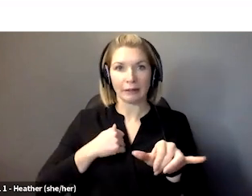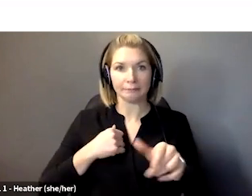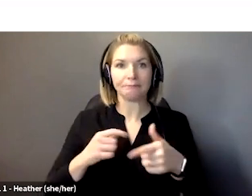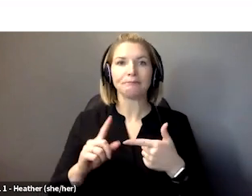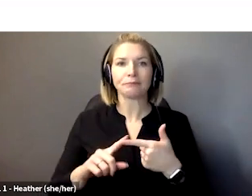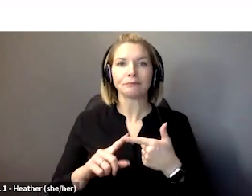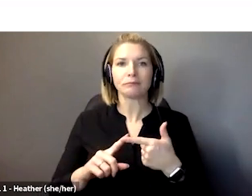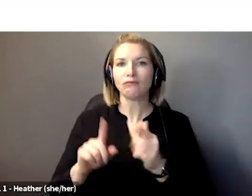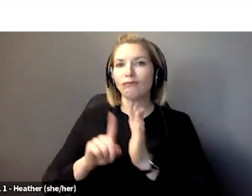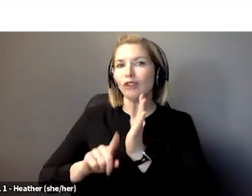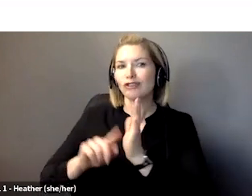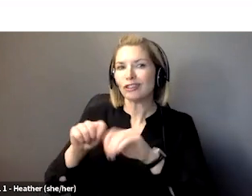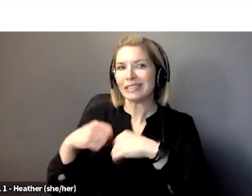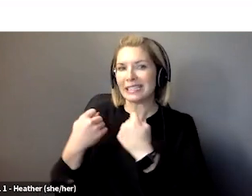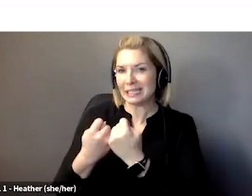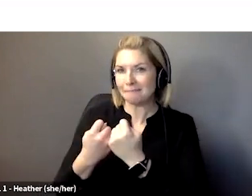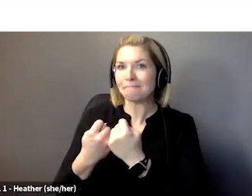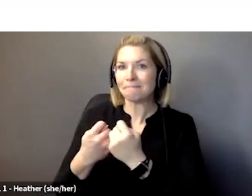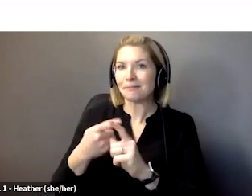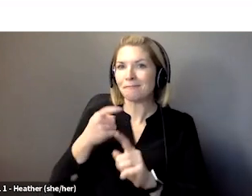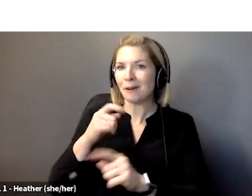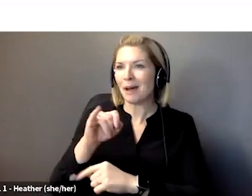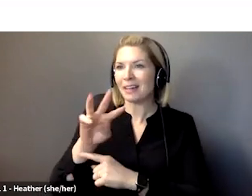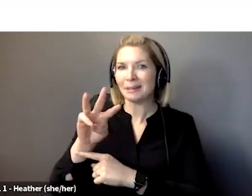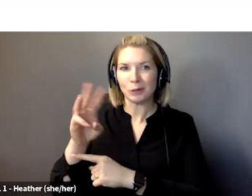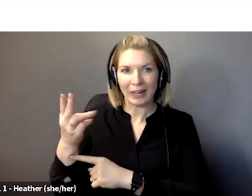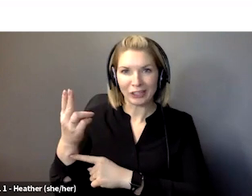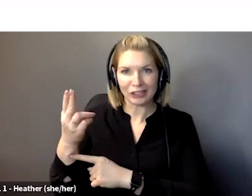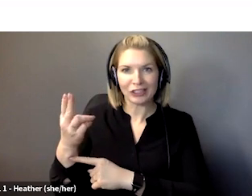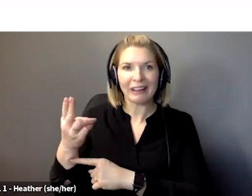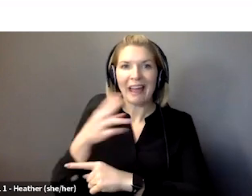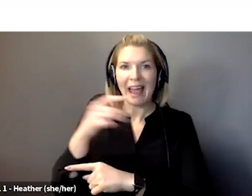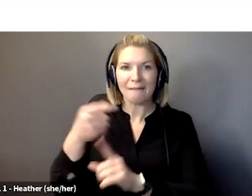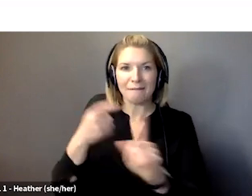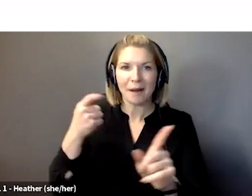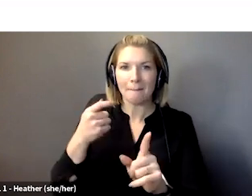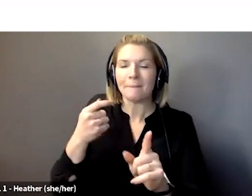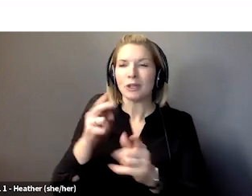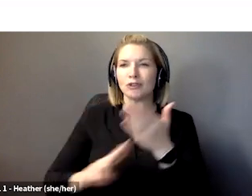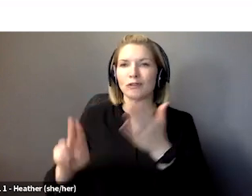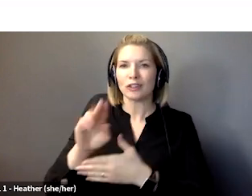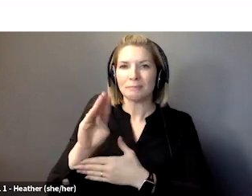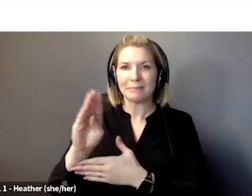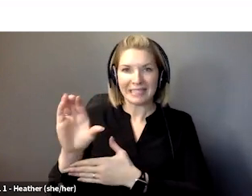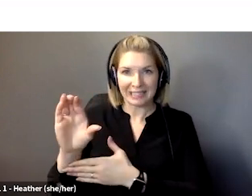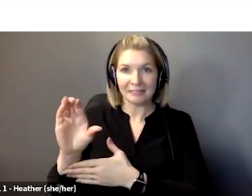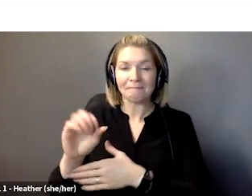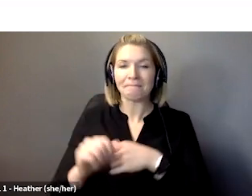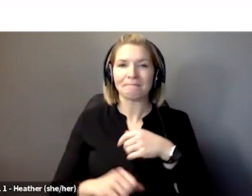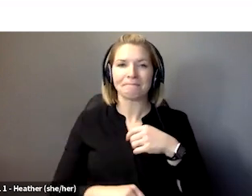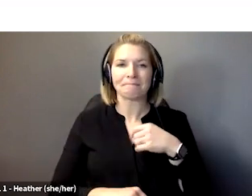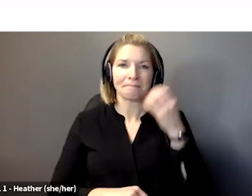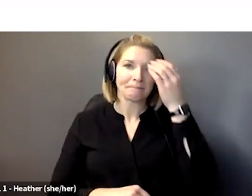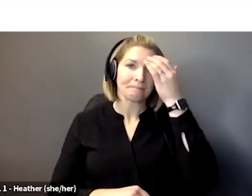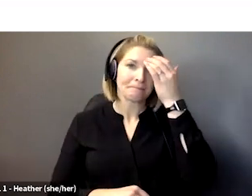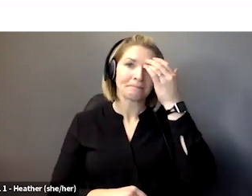our research team from the Institute for Work and Health and University of British Columbia. And lastly, but not least,